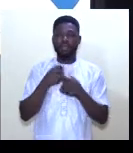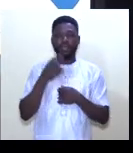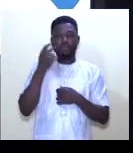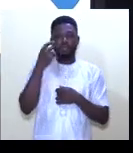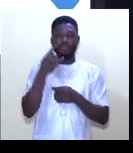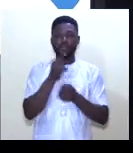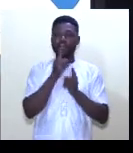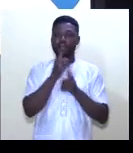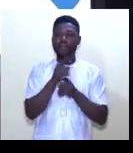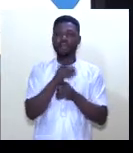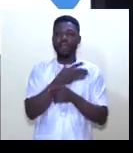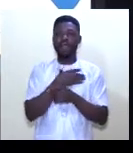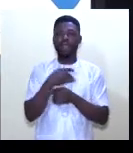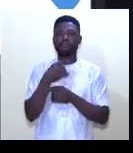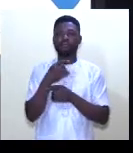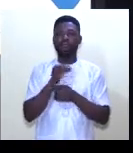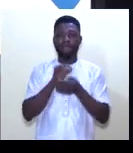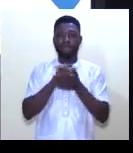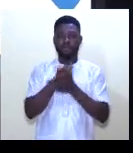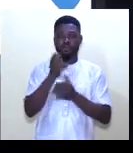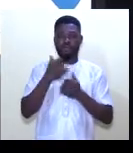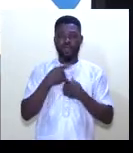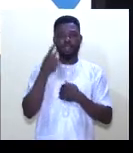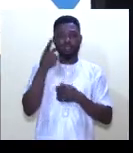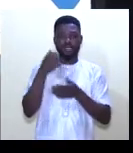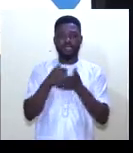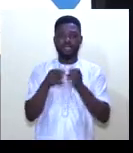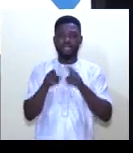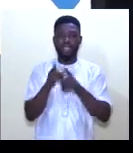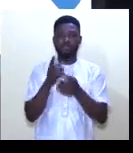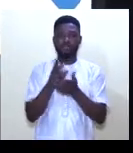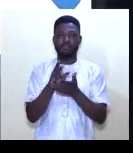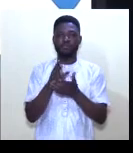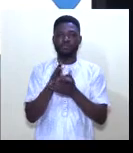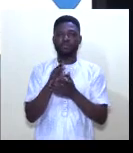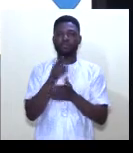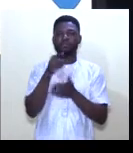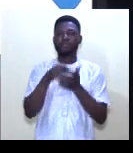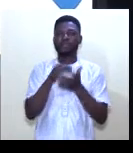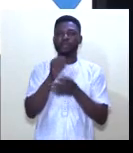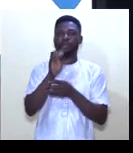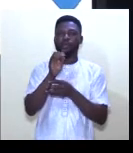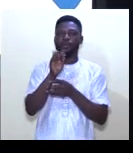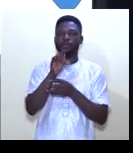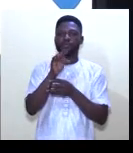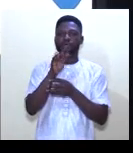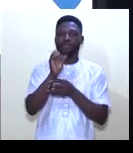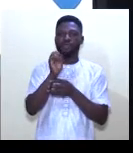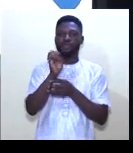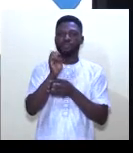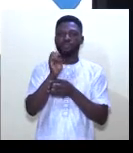Well, I have seen the answer, and I believe you have seen the answer as well. This is an